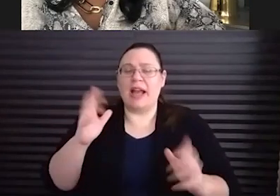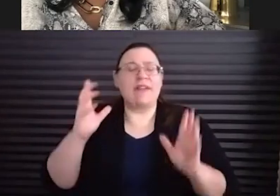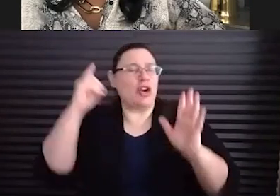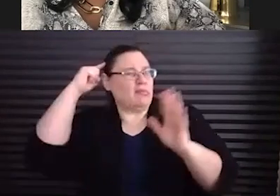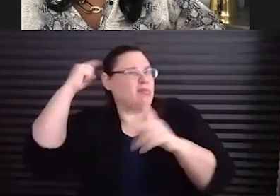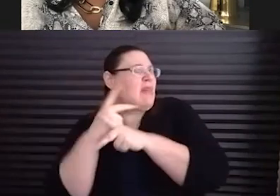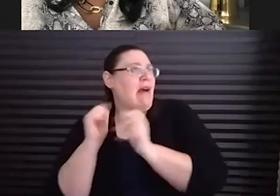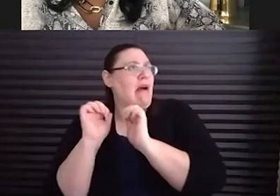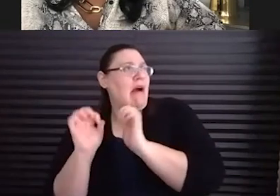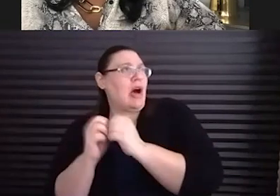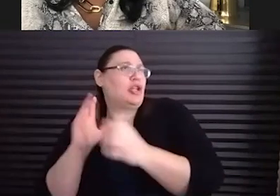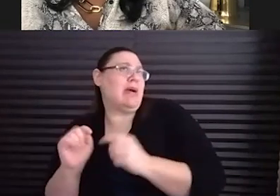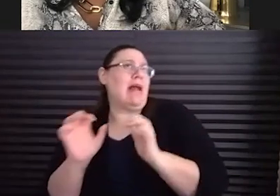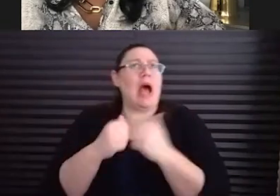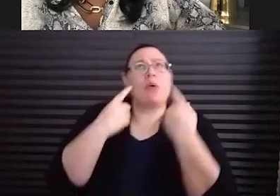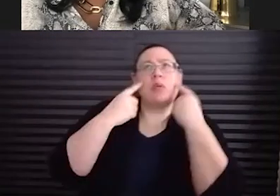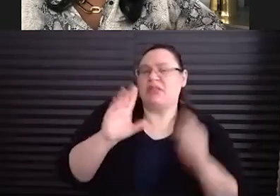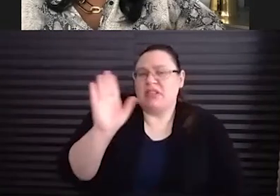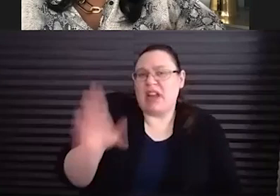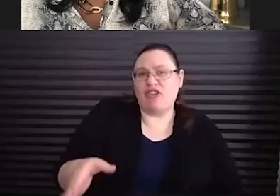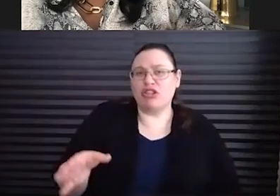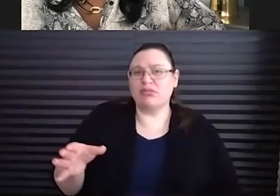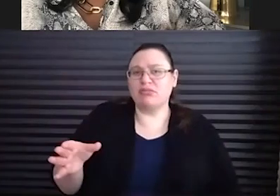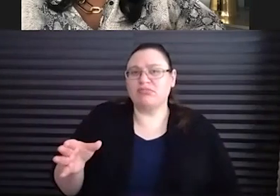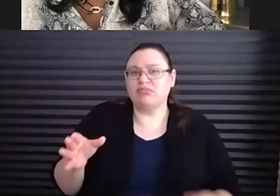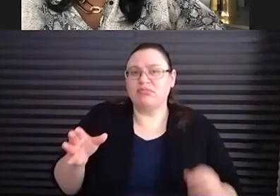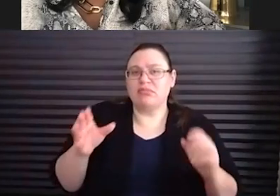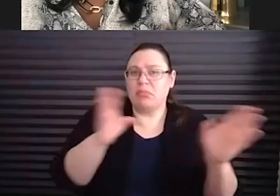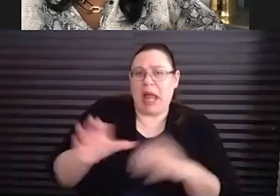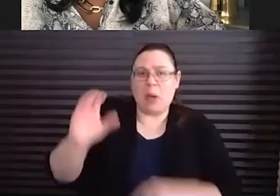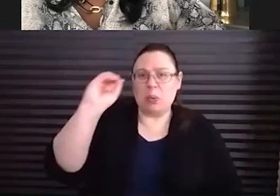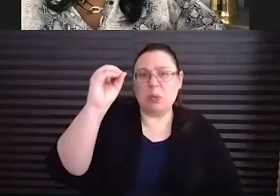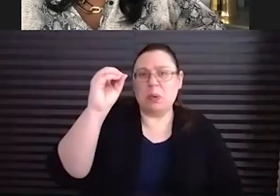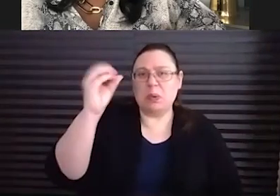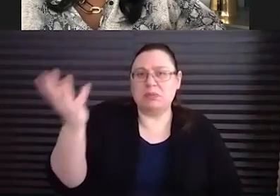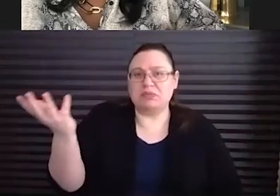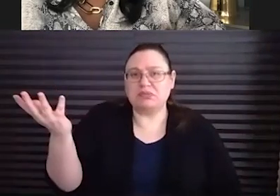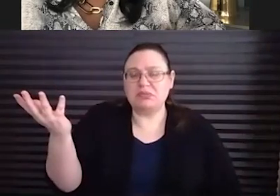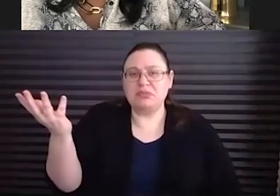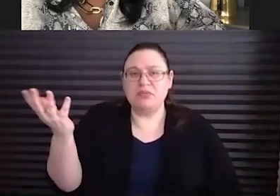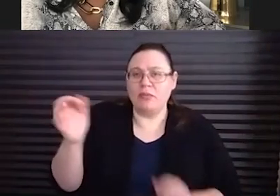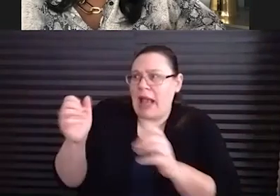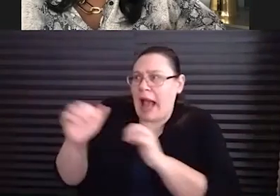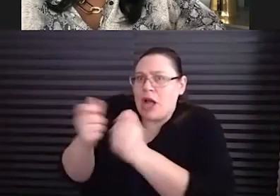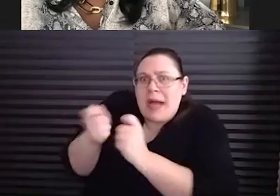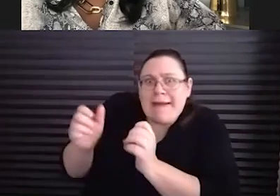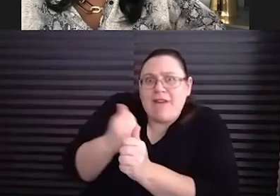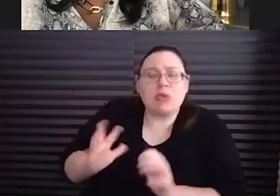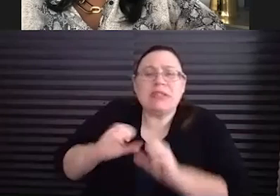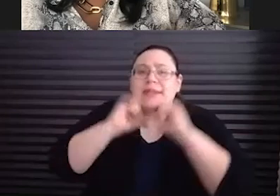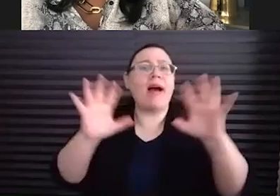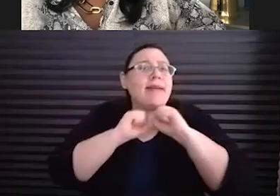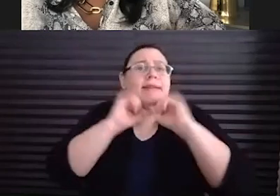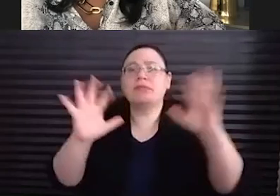going to do it to make it work. Never. I had no plan to get followers, to nothing. It